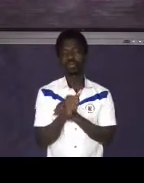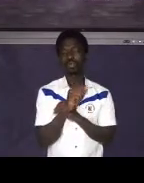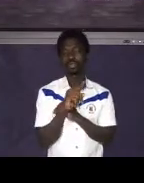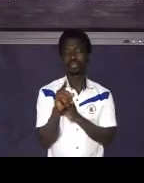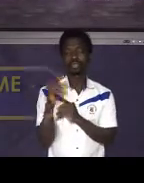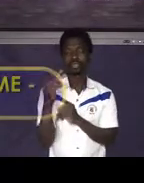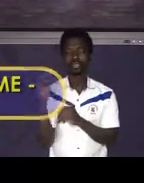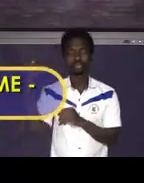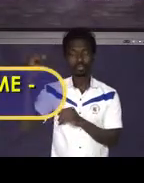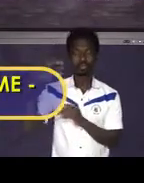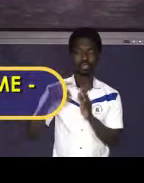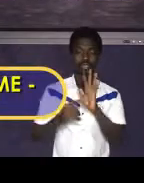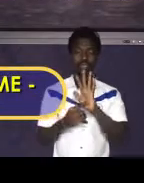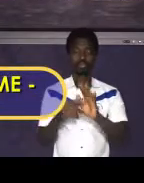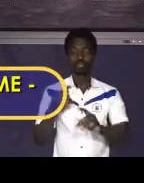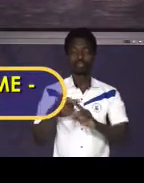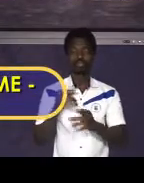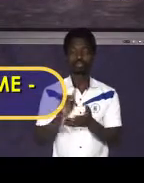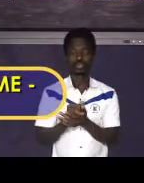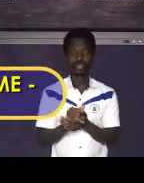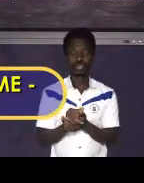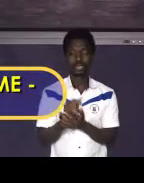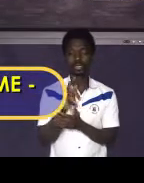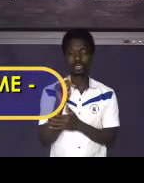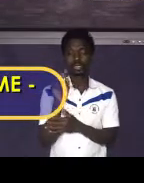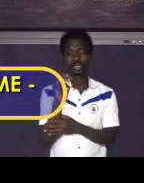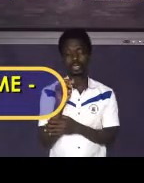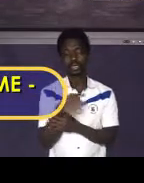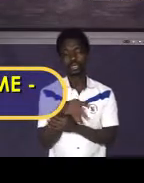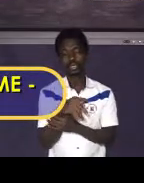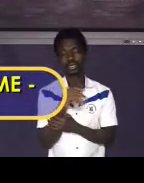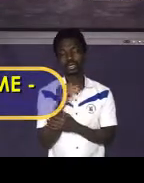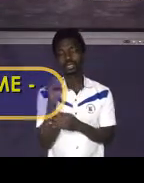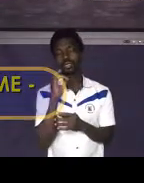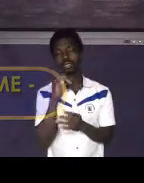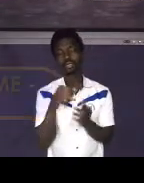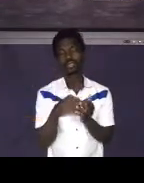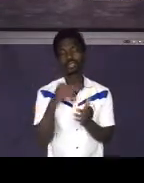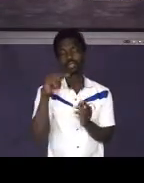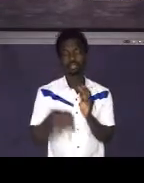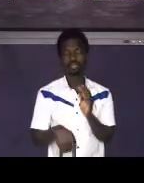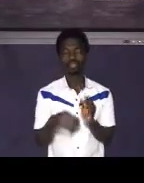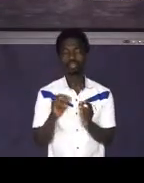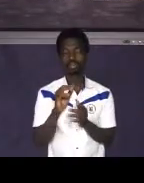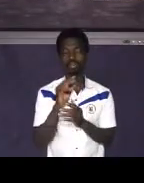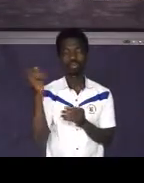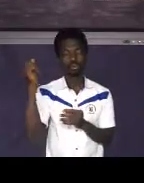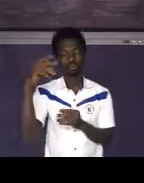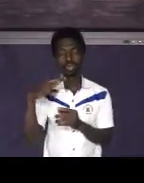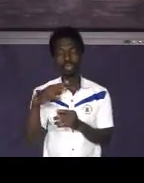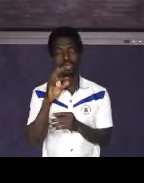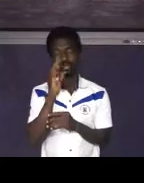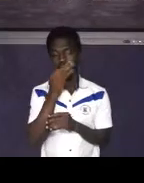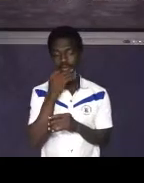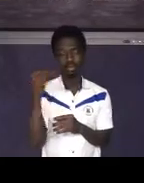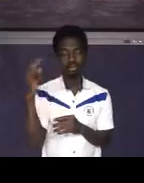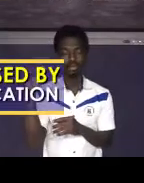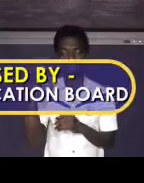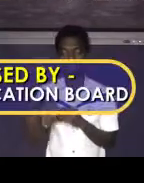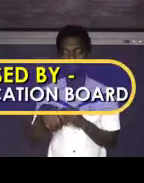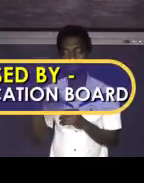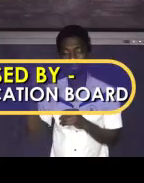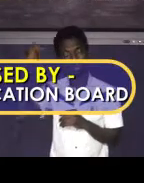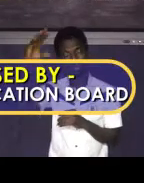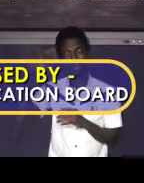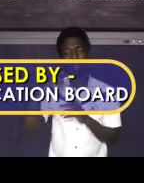a dash of light shone from that lamp. Is it a drop of light, a fragment of light, or a beam of